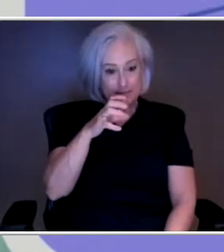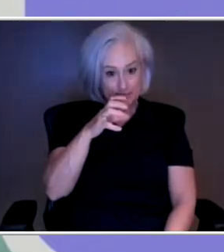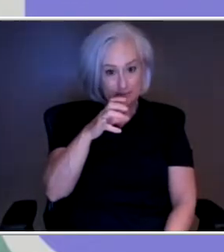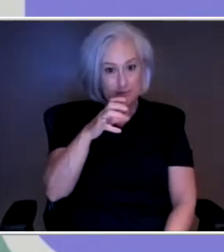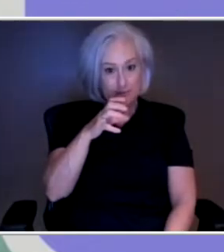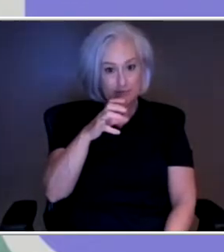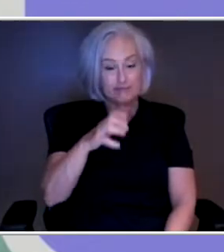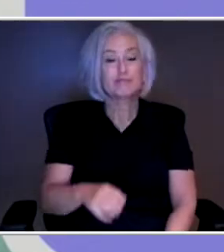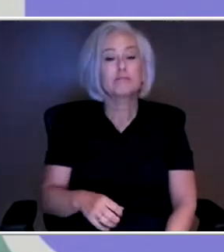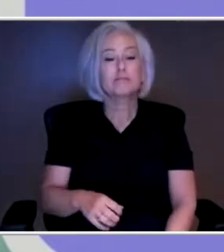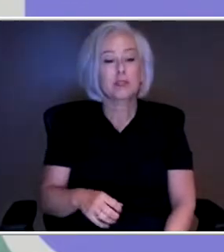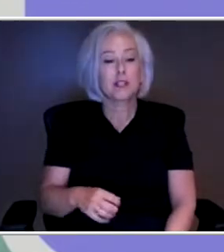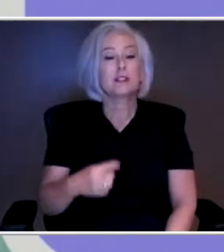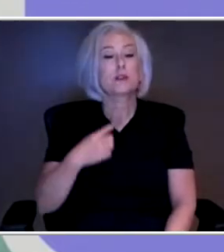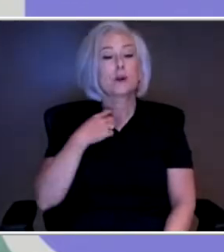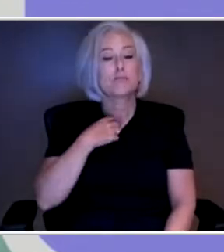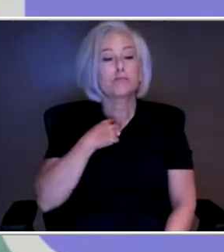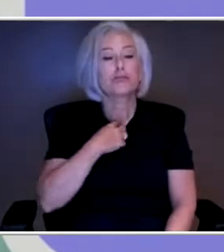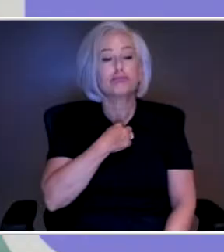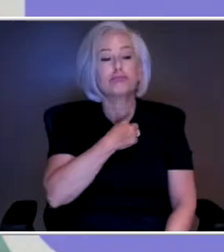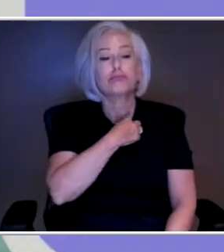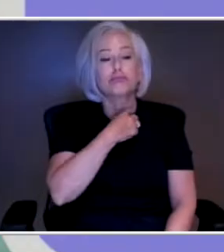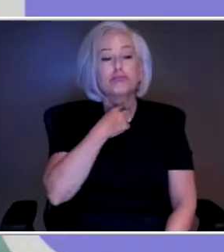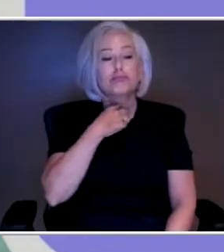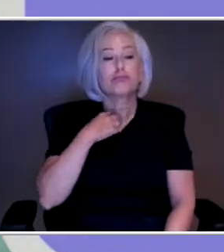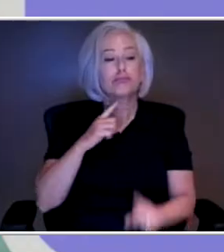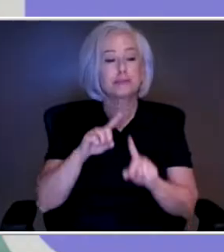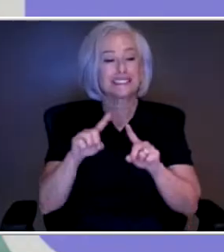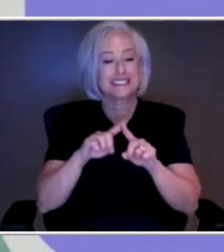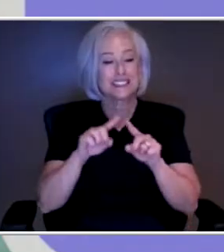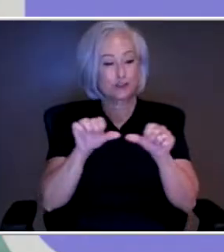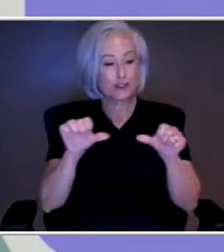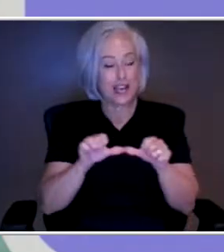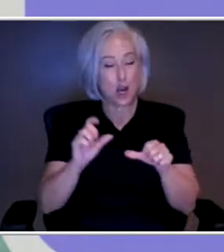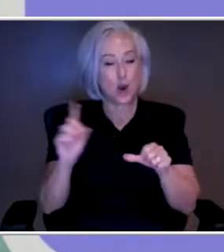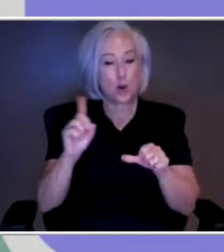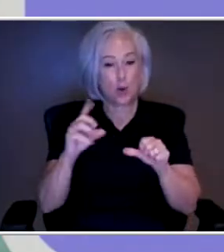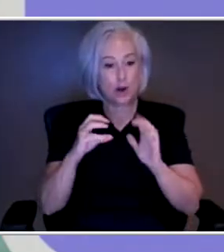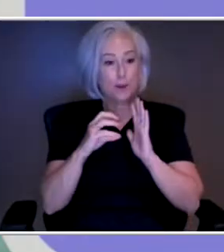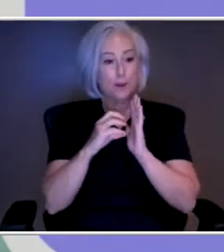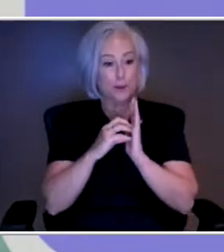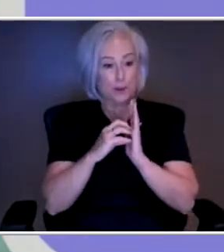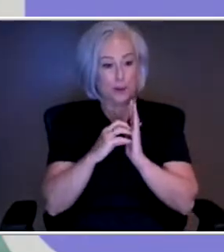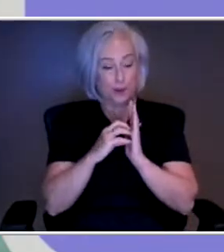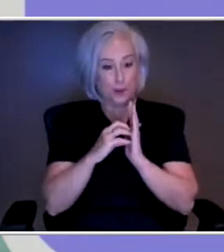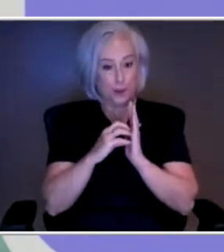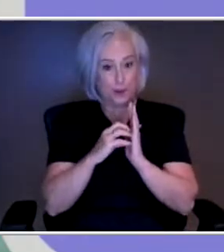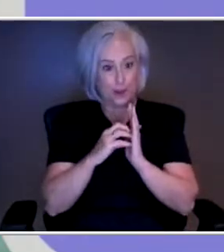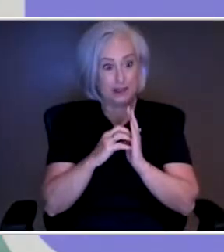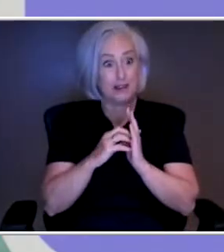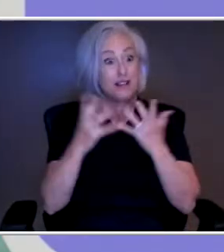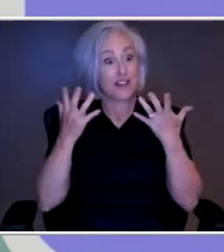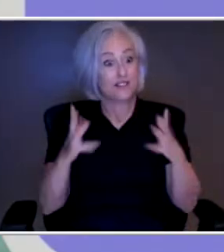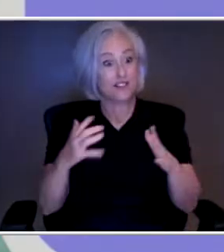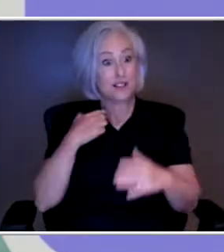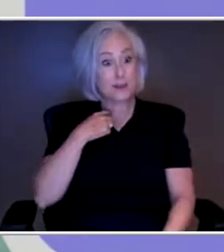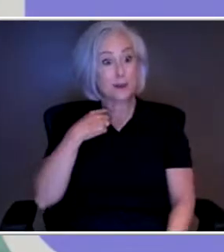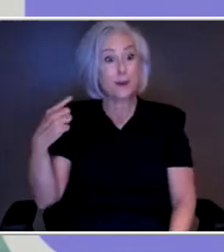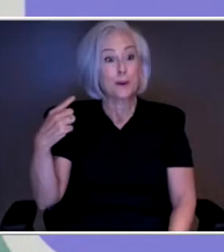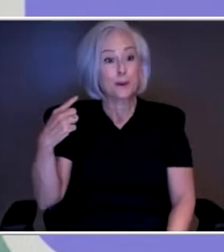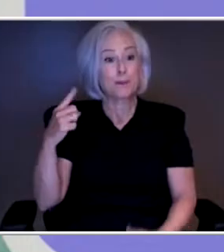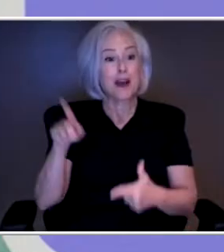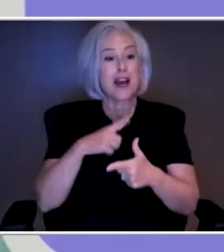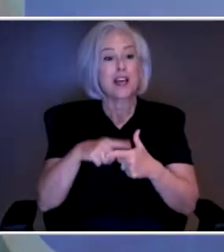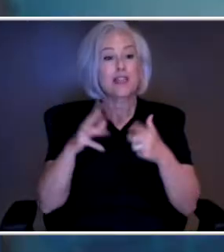multiple areas in the thyroid, and then once we feel like we've treated the thyroid, we're done. And then over time, it will shrink. So this is not something